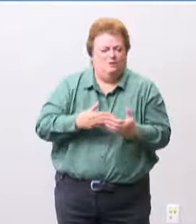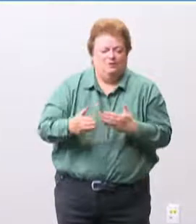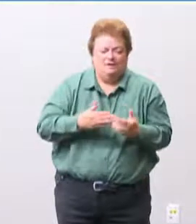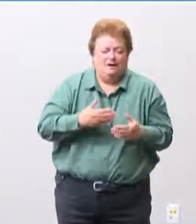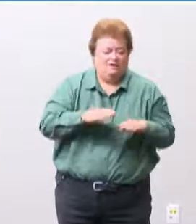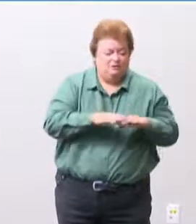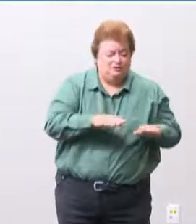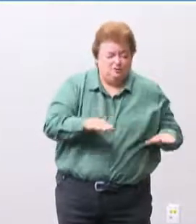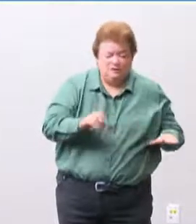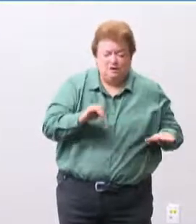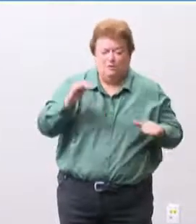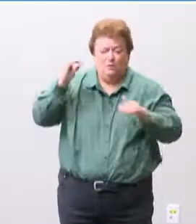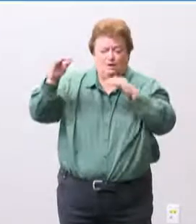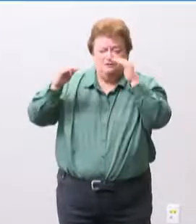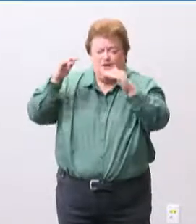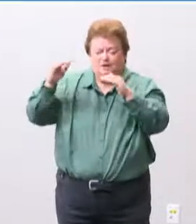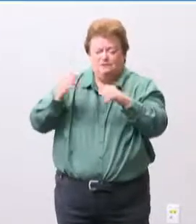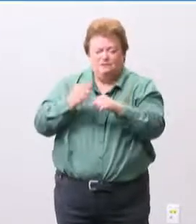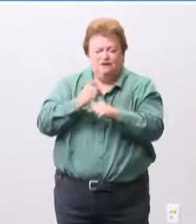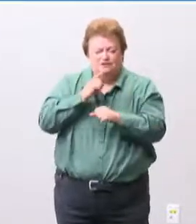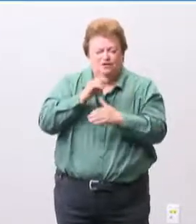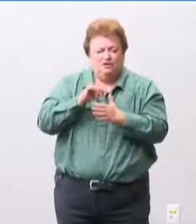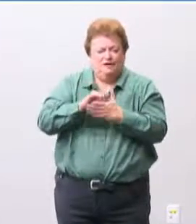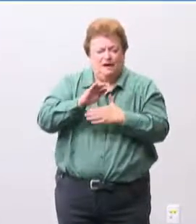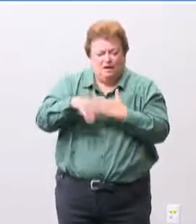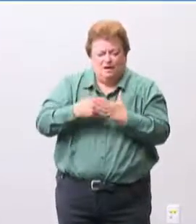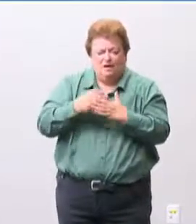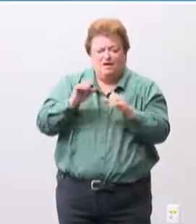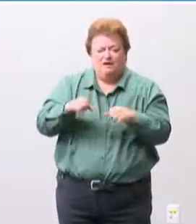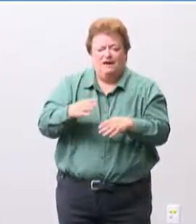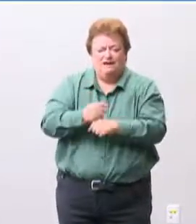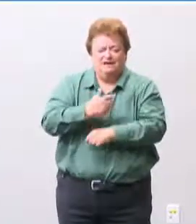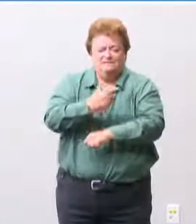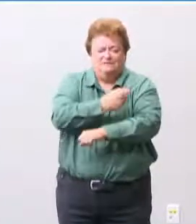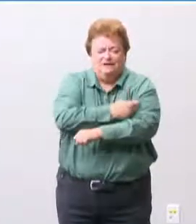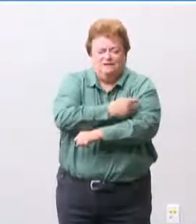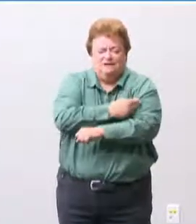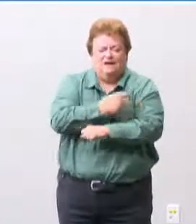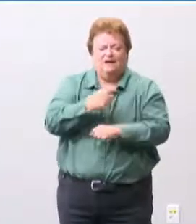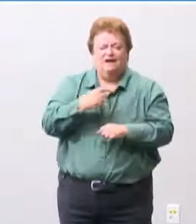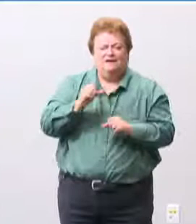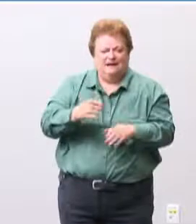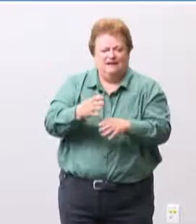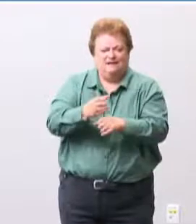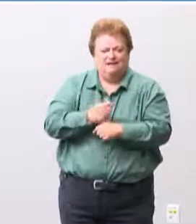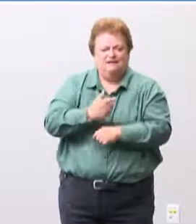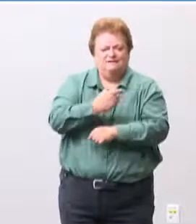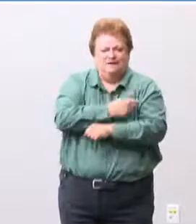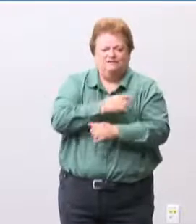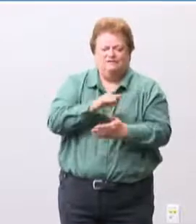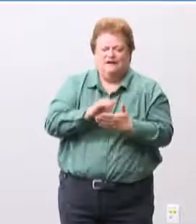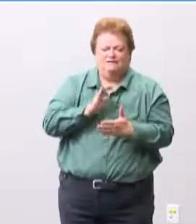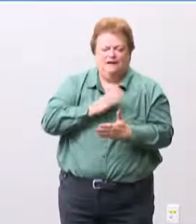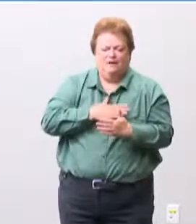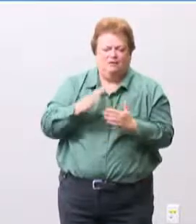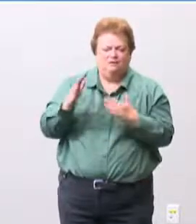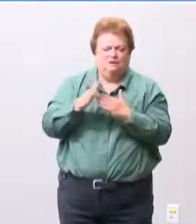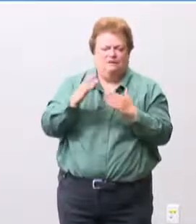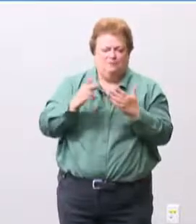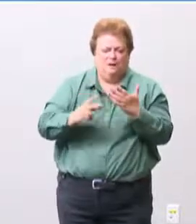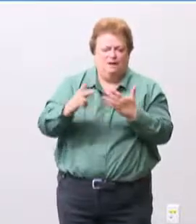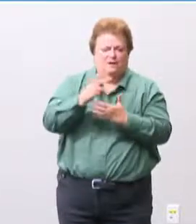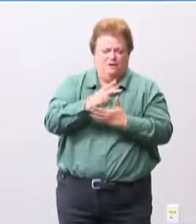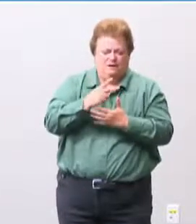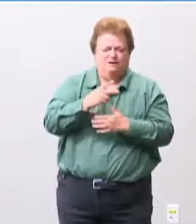ensuring people who are unvaccinated have ongoing opportunities to receive vaccine remains a top priority for all of